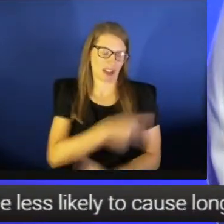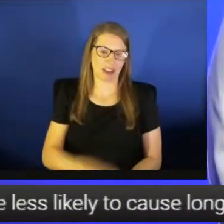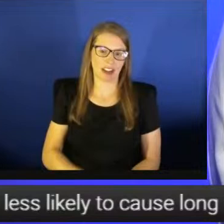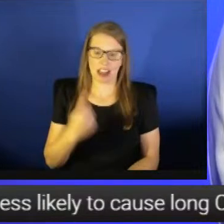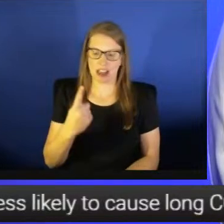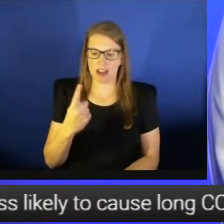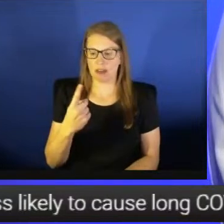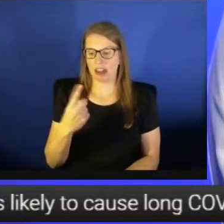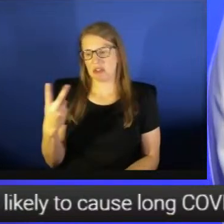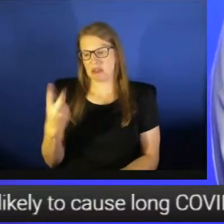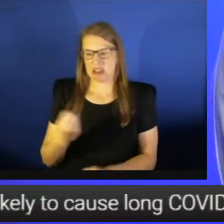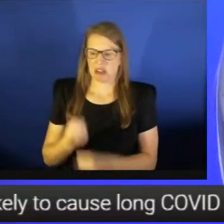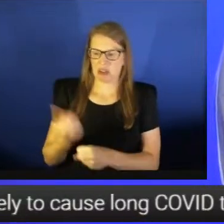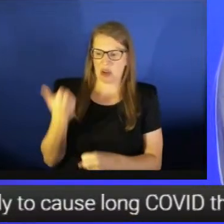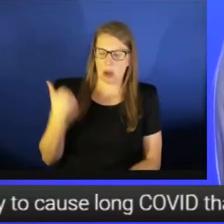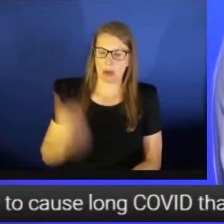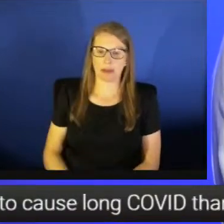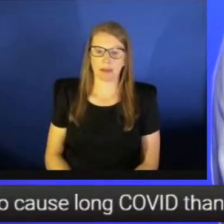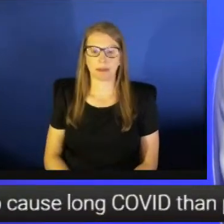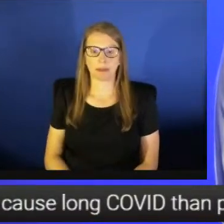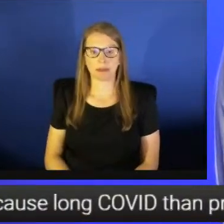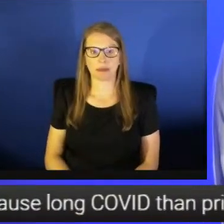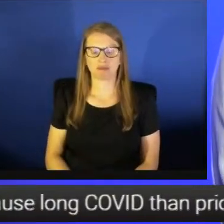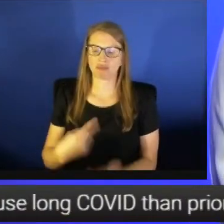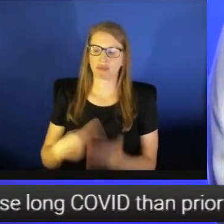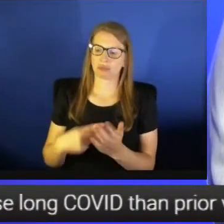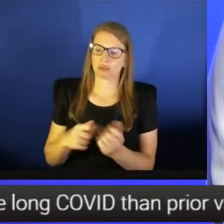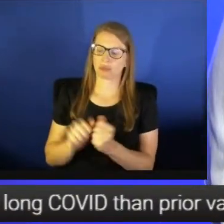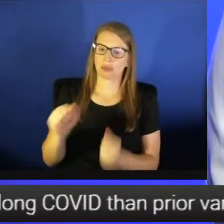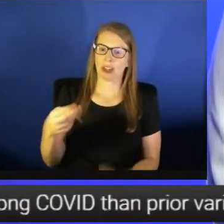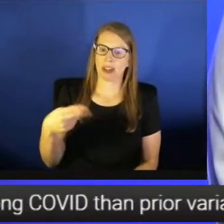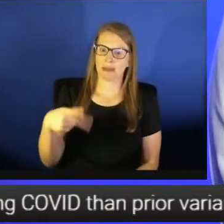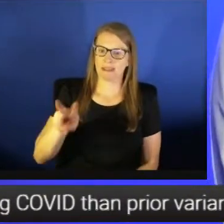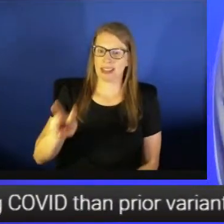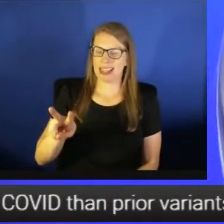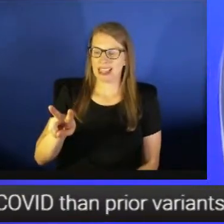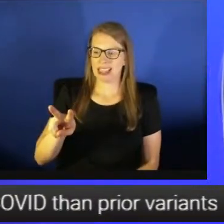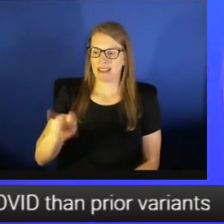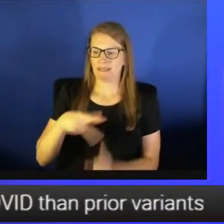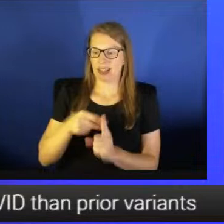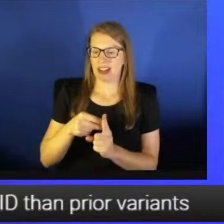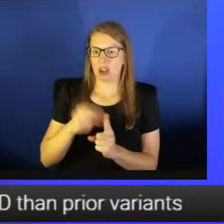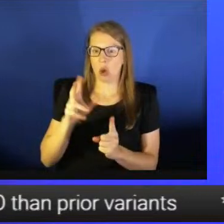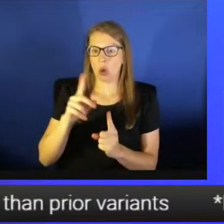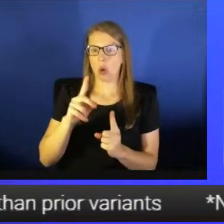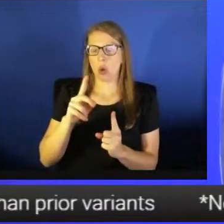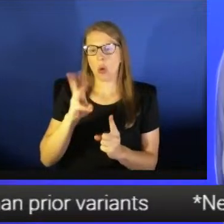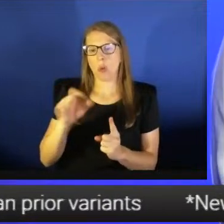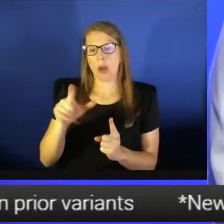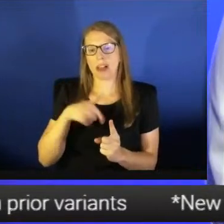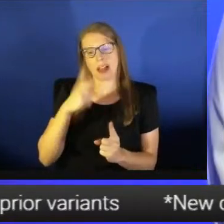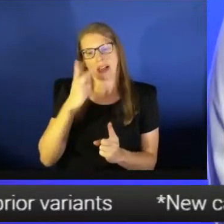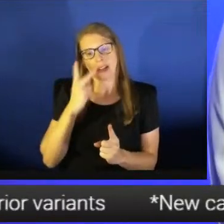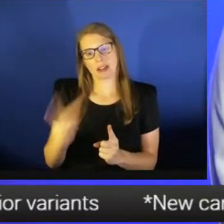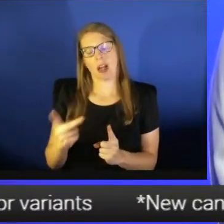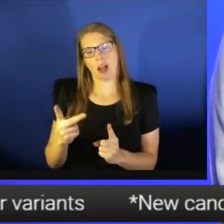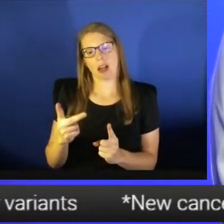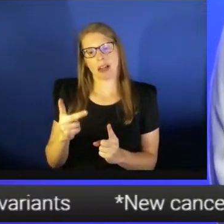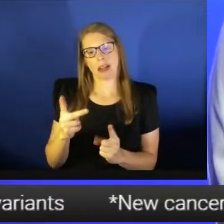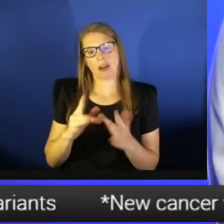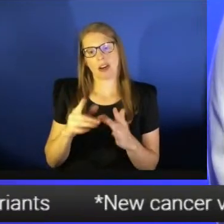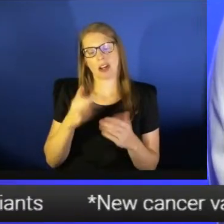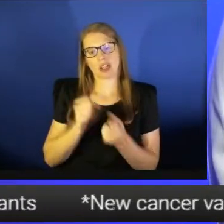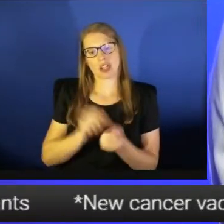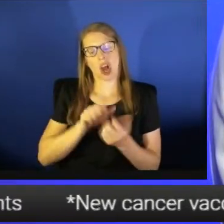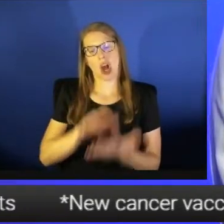ago. You know, I was talking to her about the human papillomavirus vaccine, and she said, well, I saw on the internet that caused infertility. And I said, no, there's a